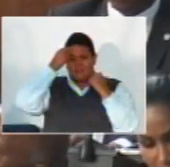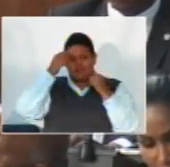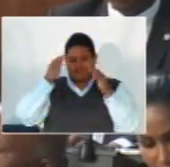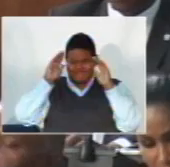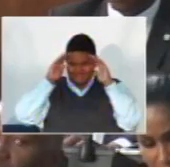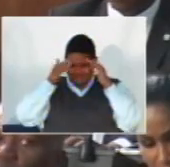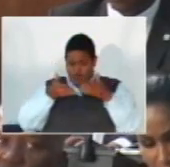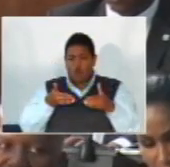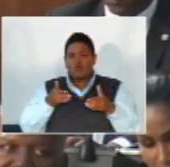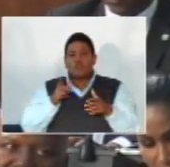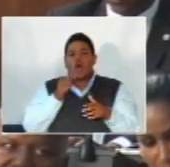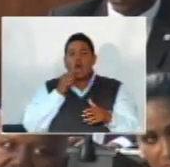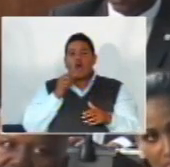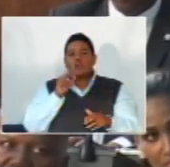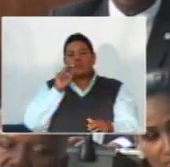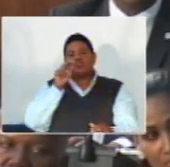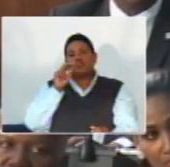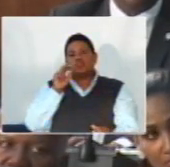enough attention to